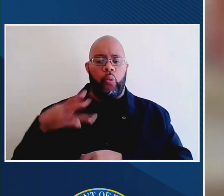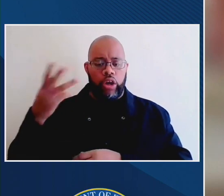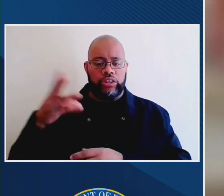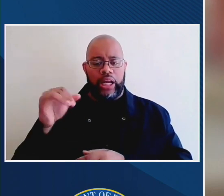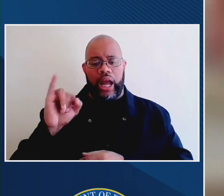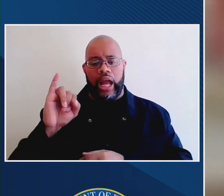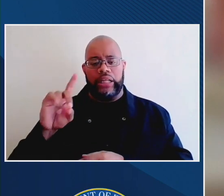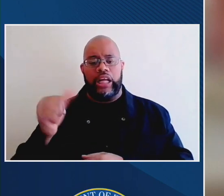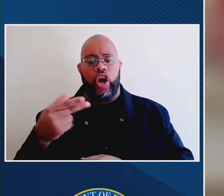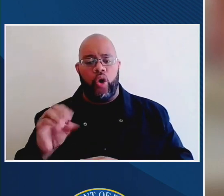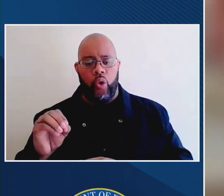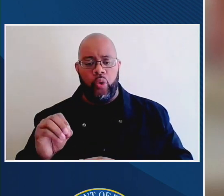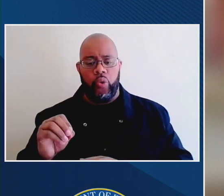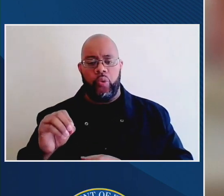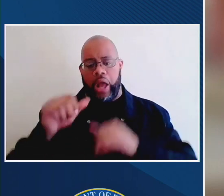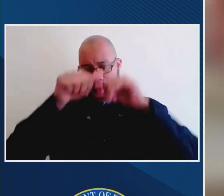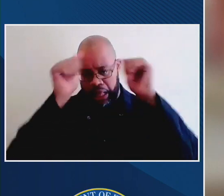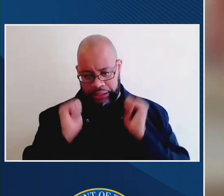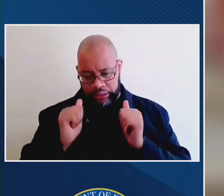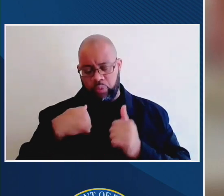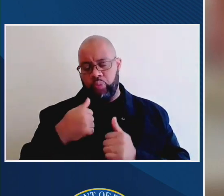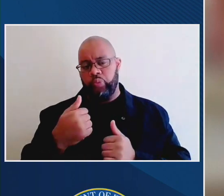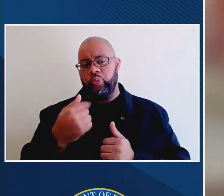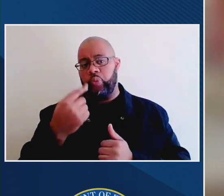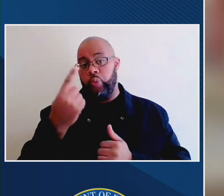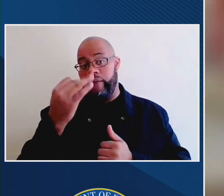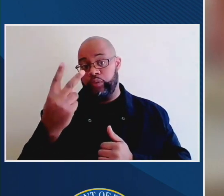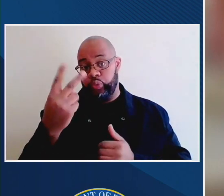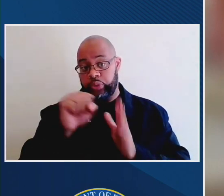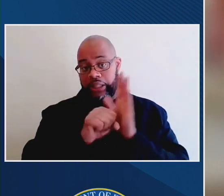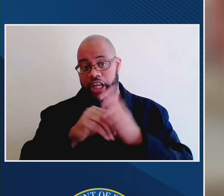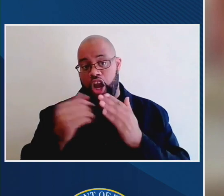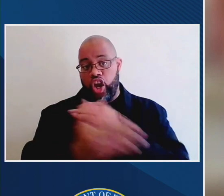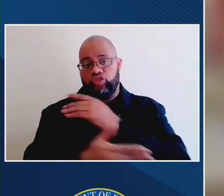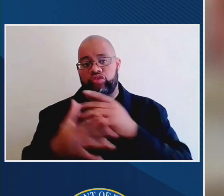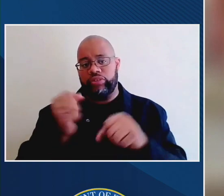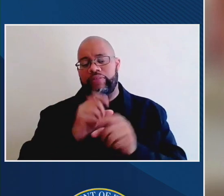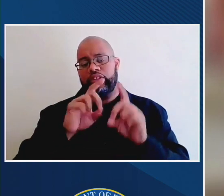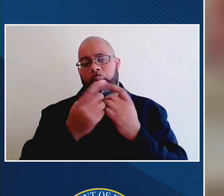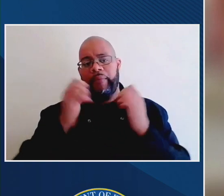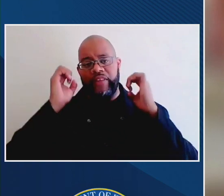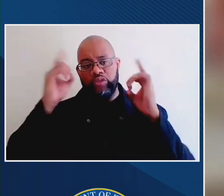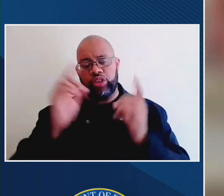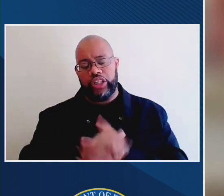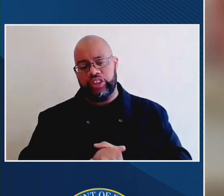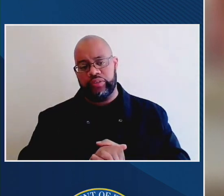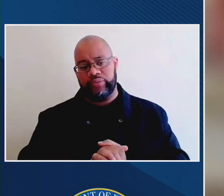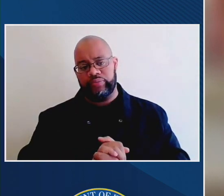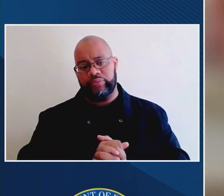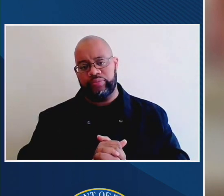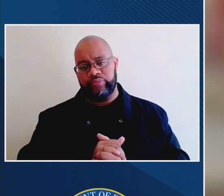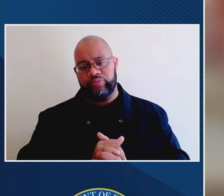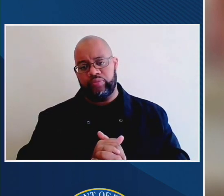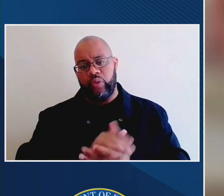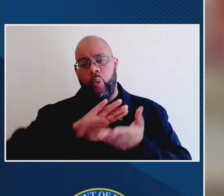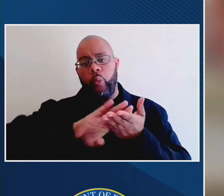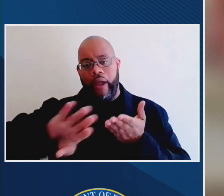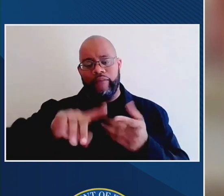are fortunately one of two states in the country that received Department of Ed a waiver to